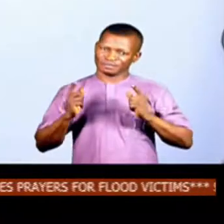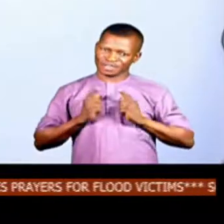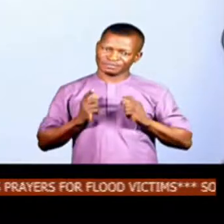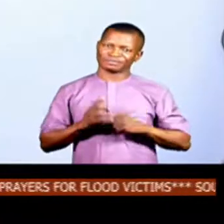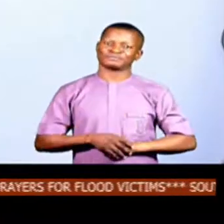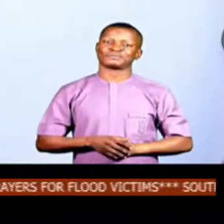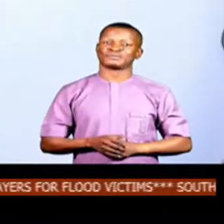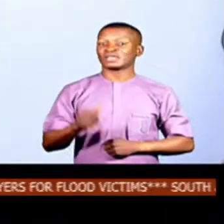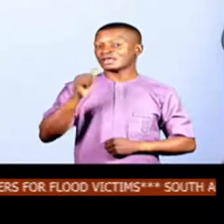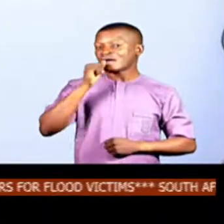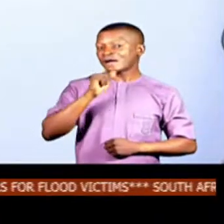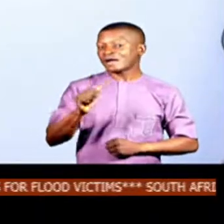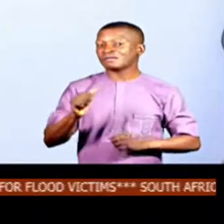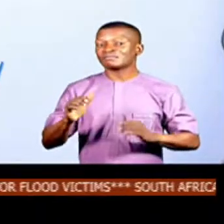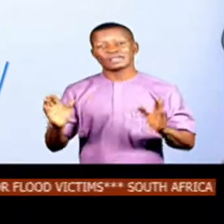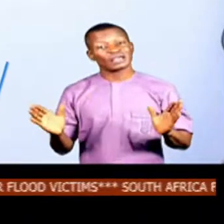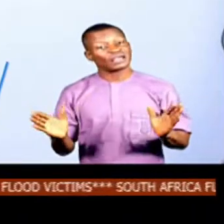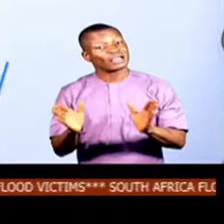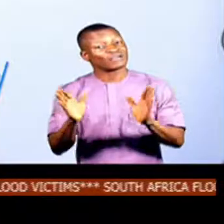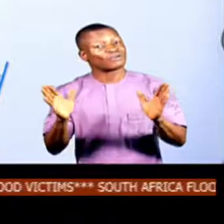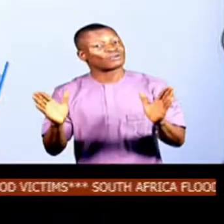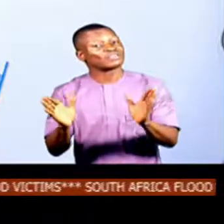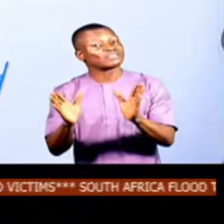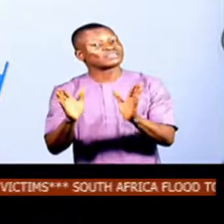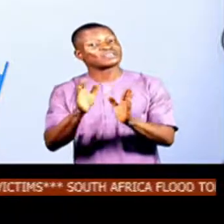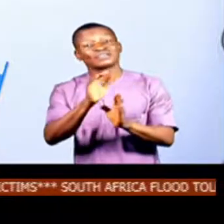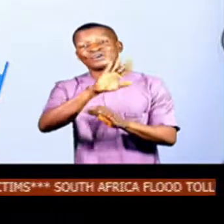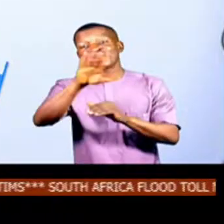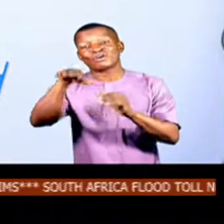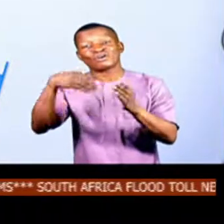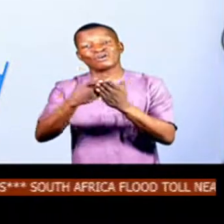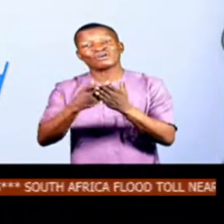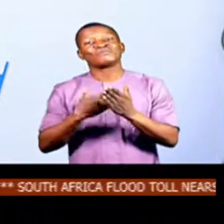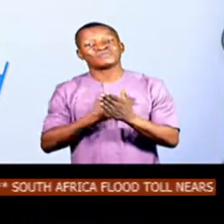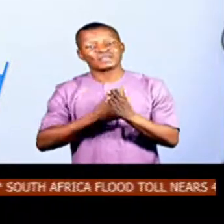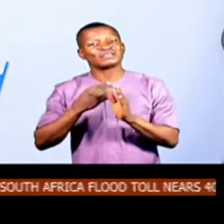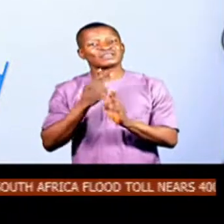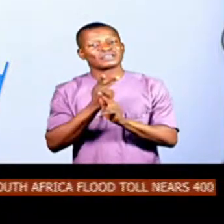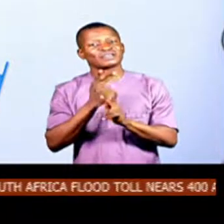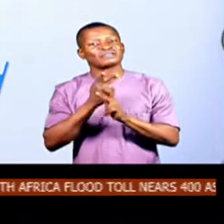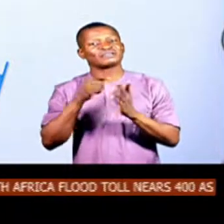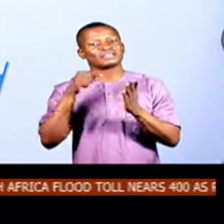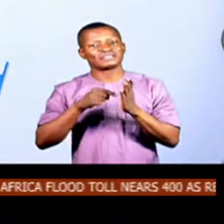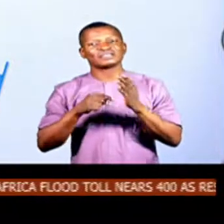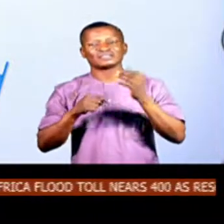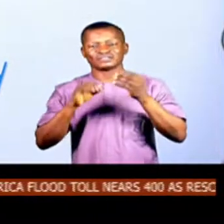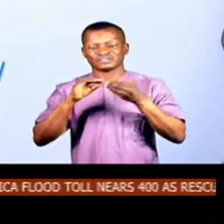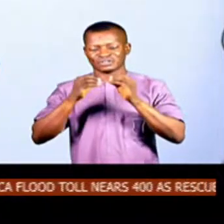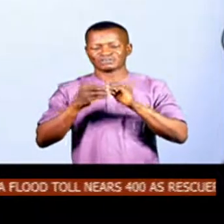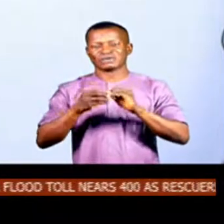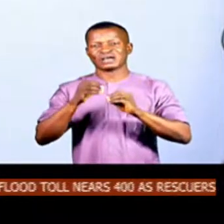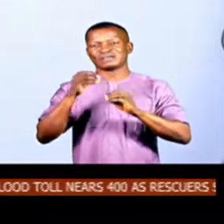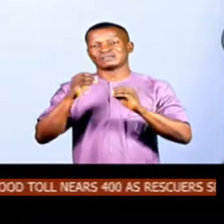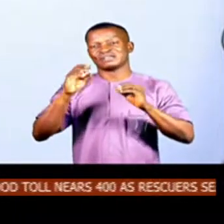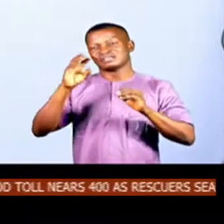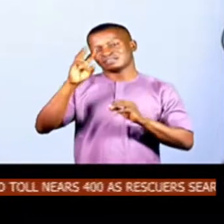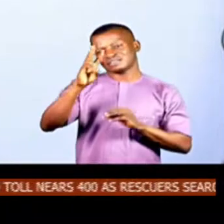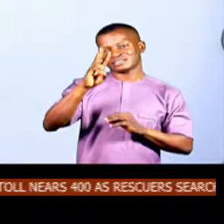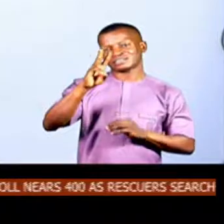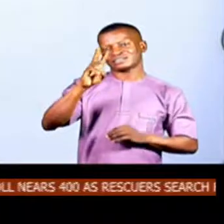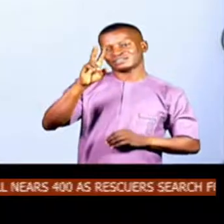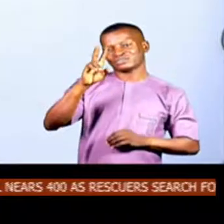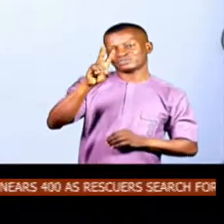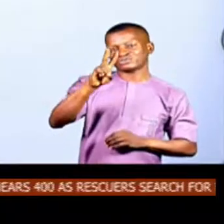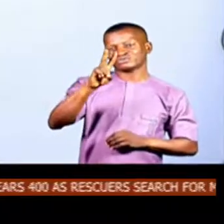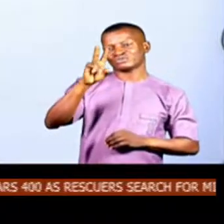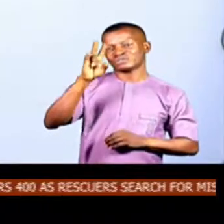lives. Encouraging all to save this number, call